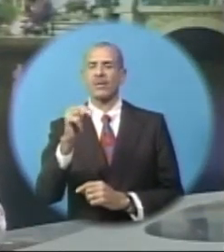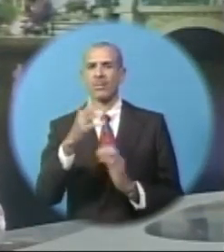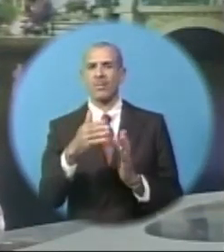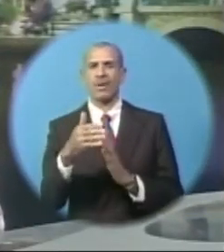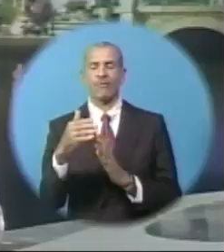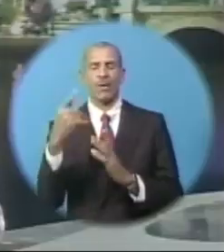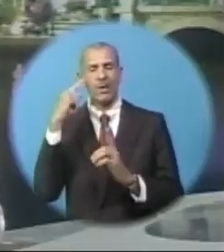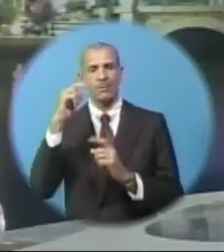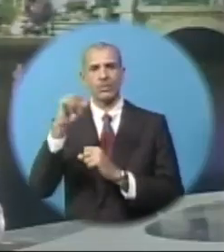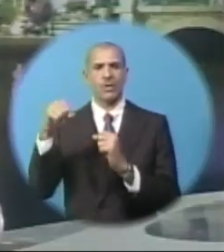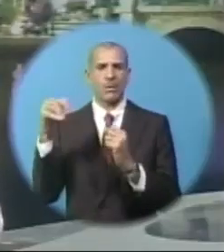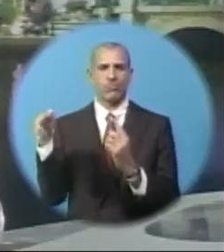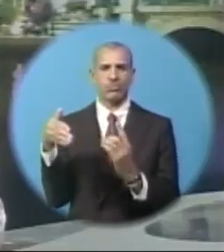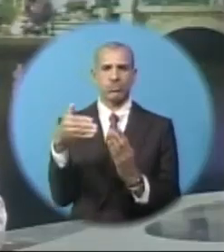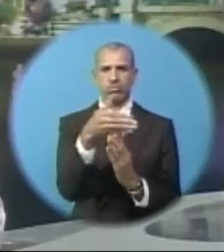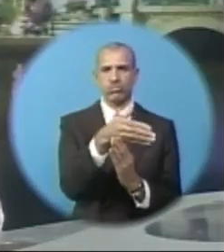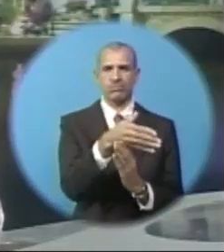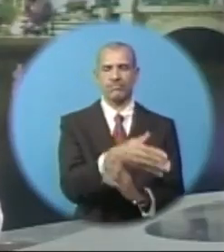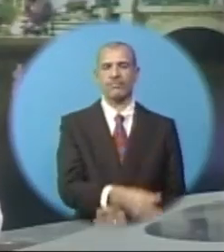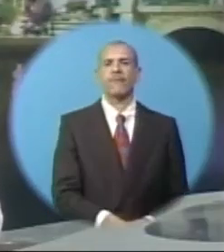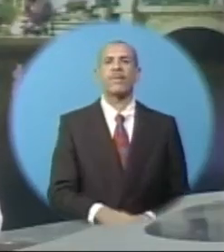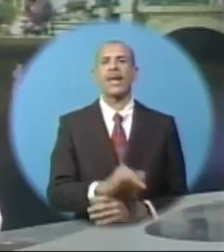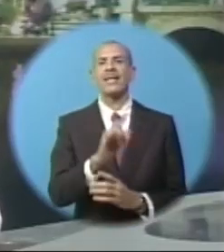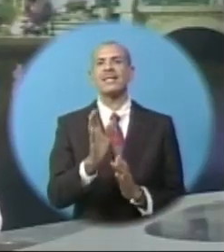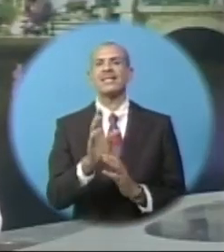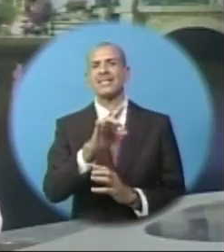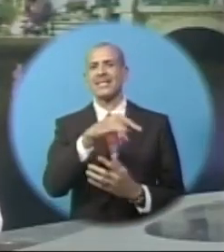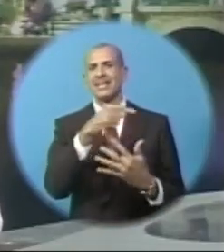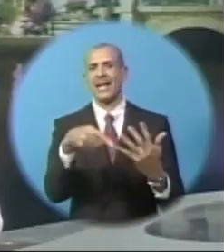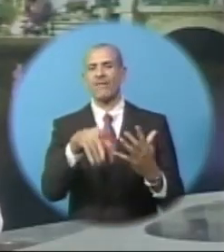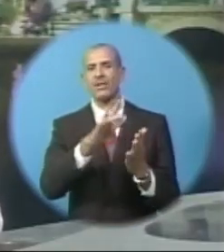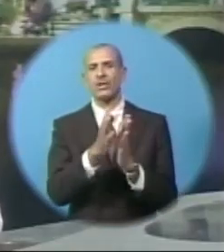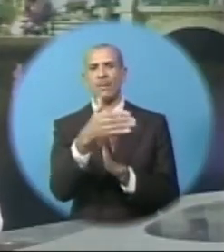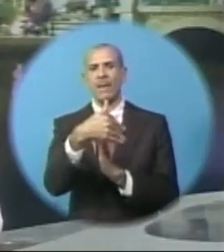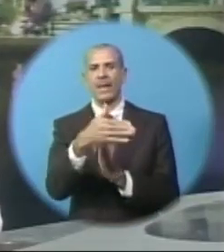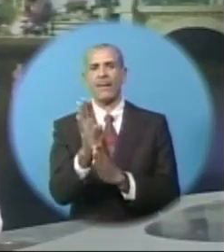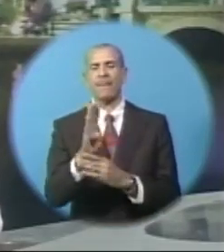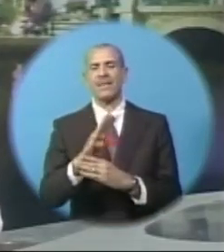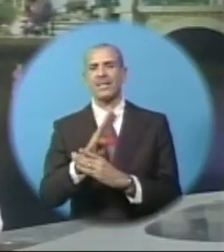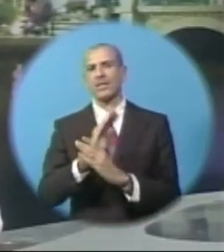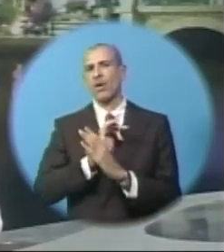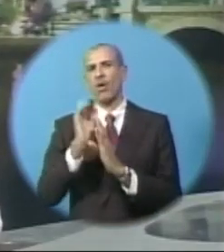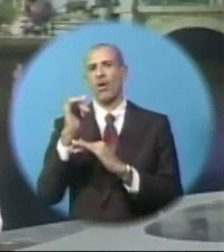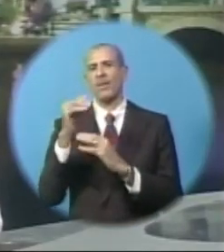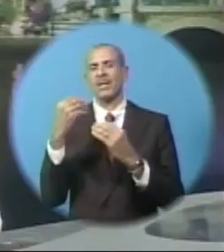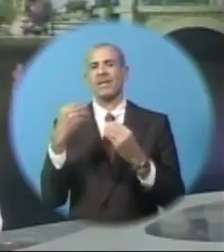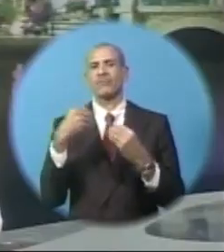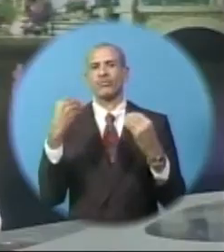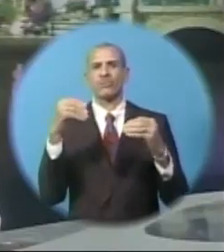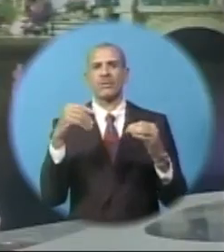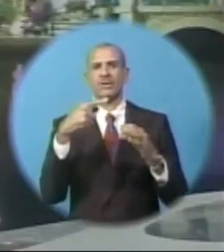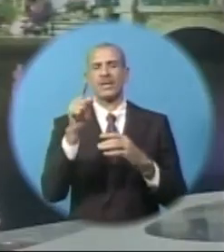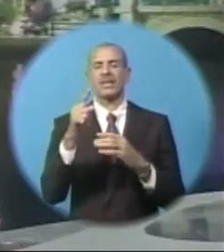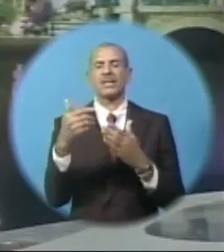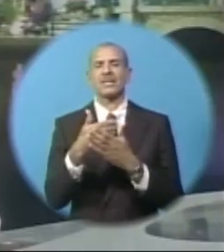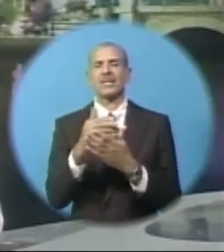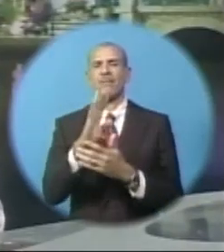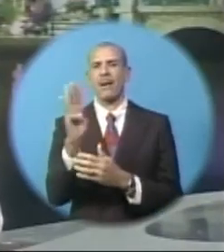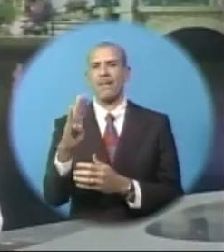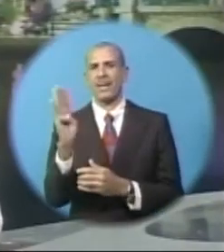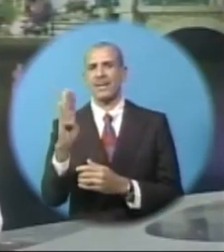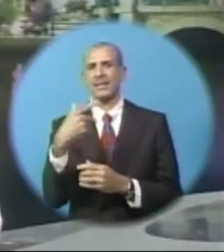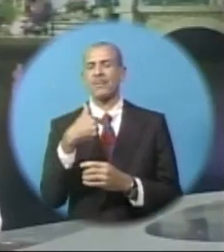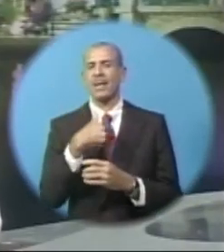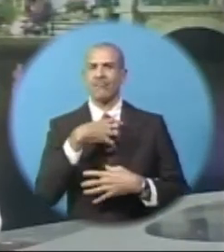its passage. Several Jamaican businesses are hoping they can export some new products into Barbados, but